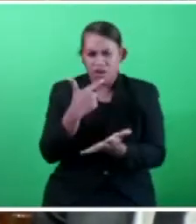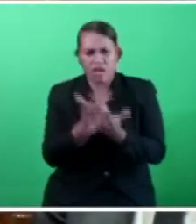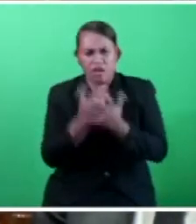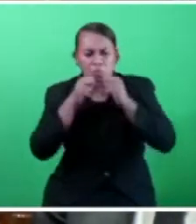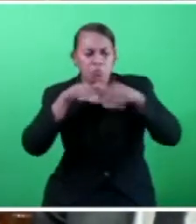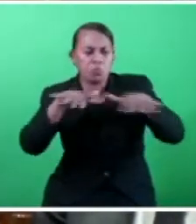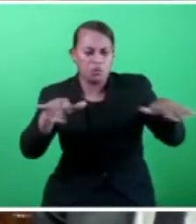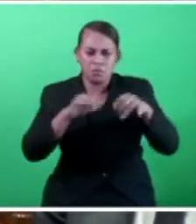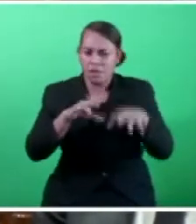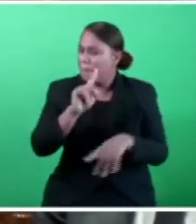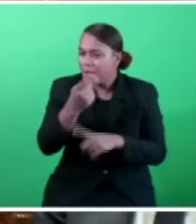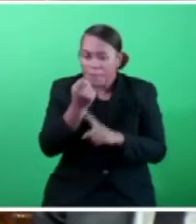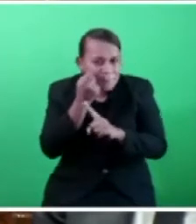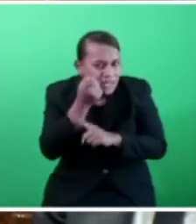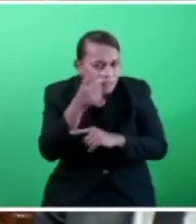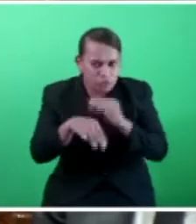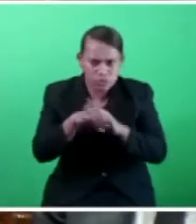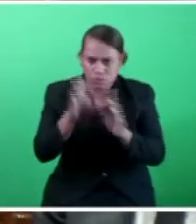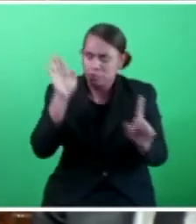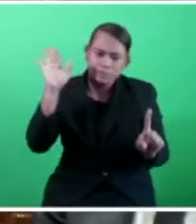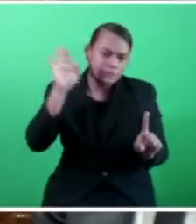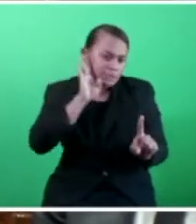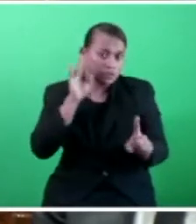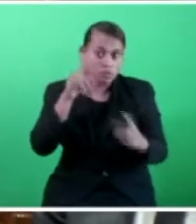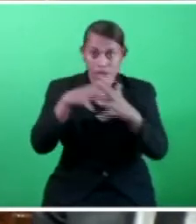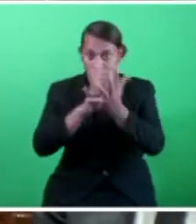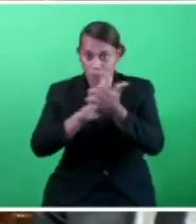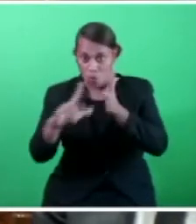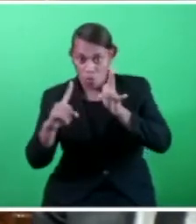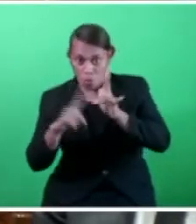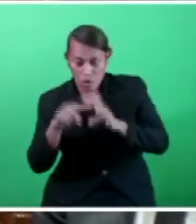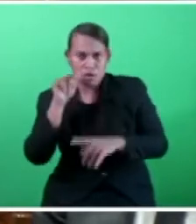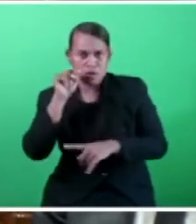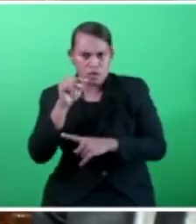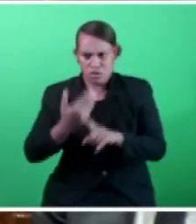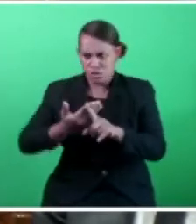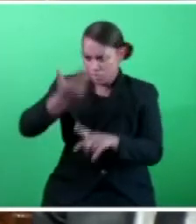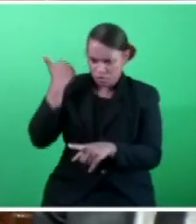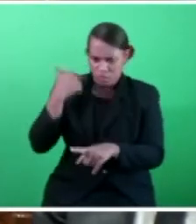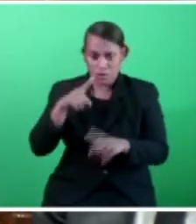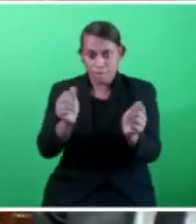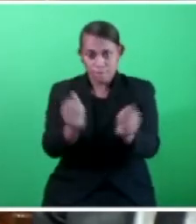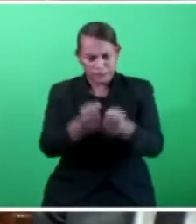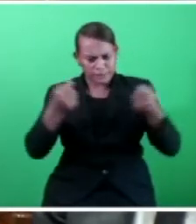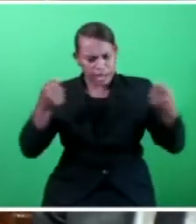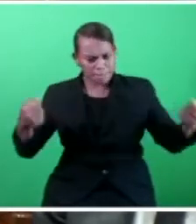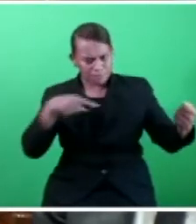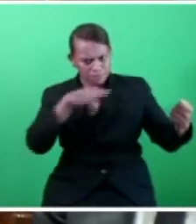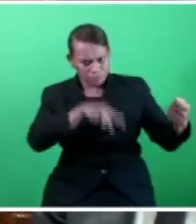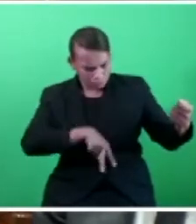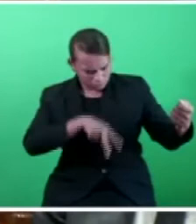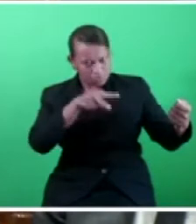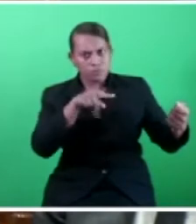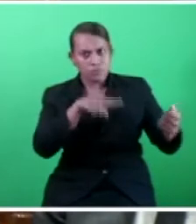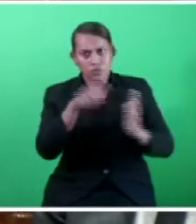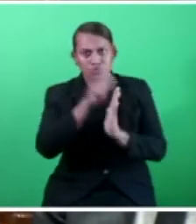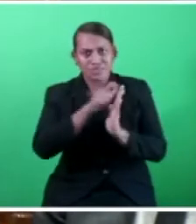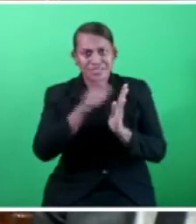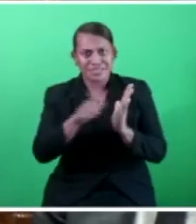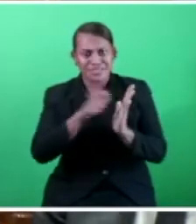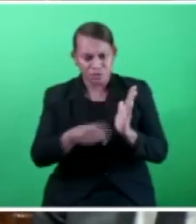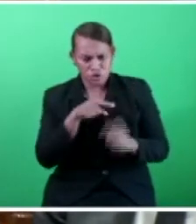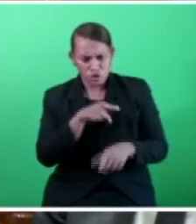Speaker, the Fiji Times ran an article online under that reckless, dangerous heading 2019